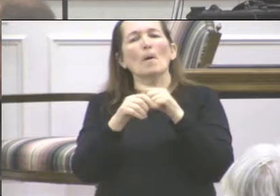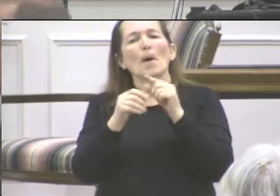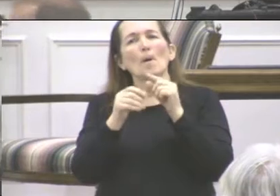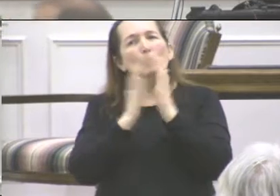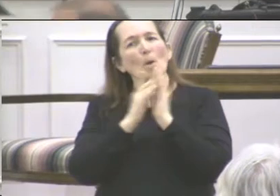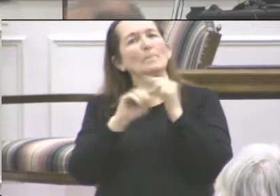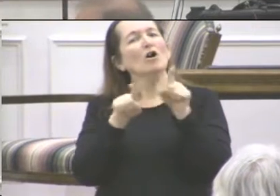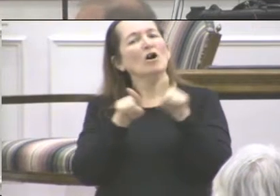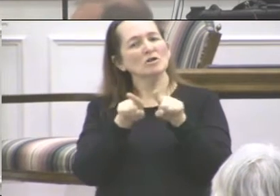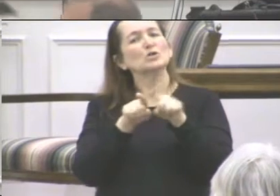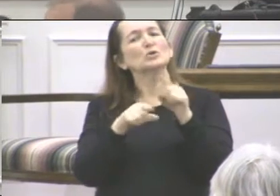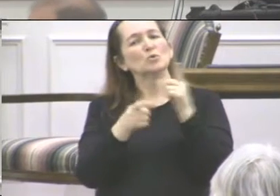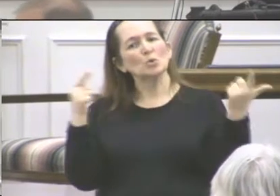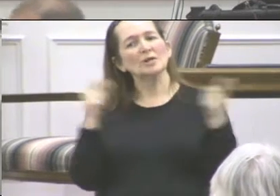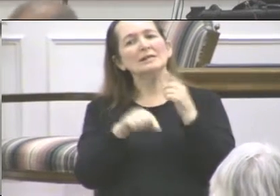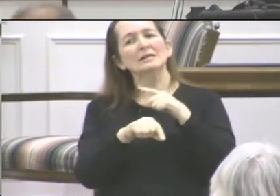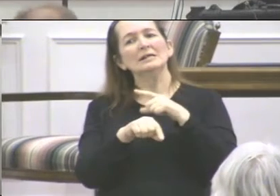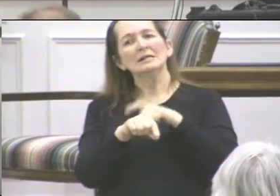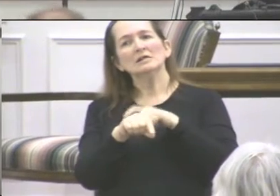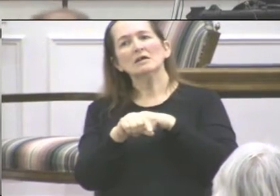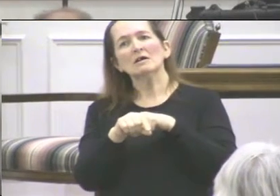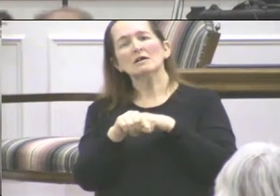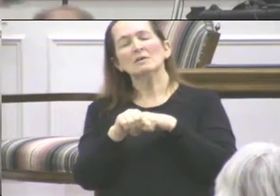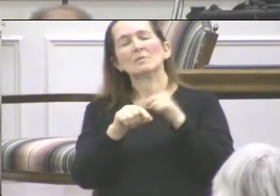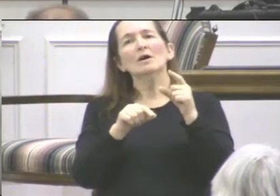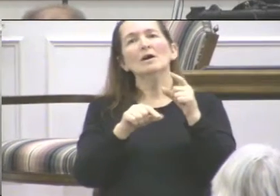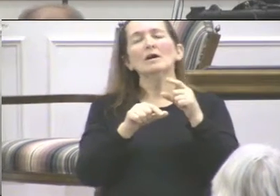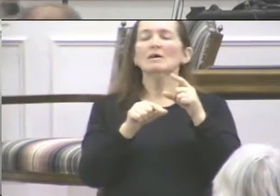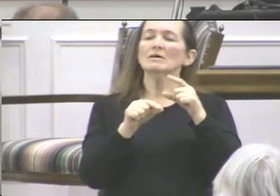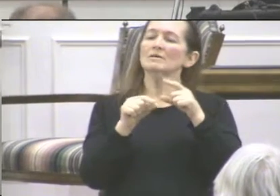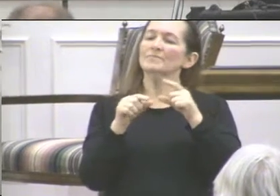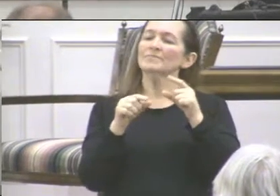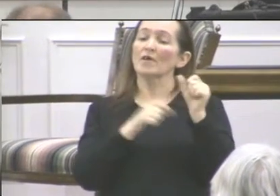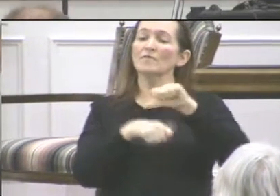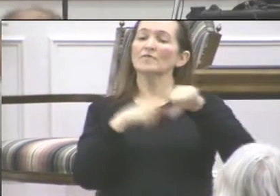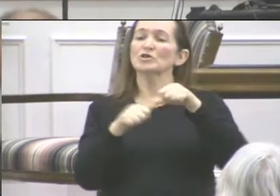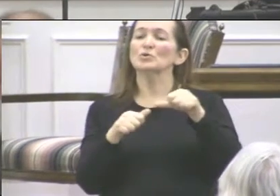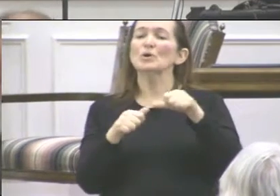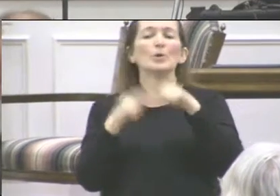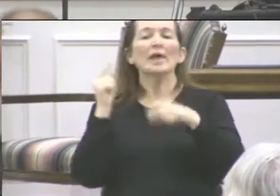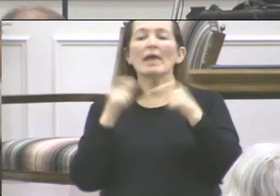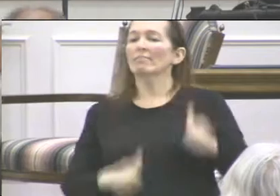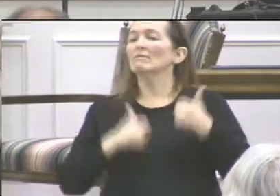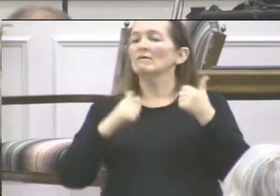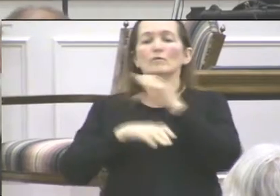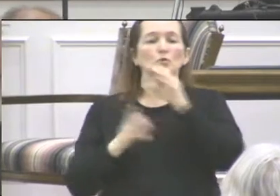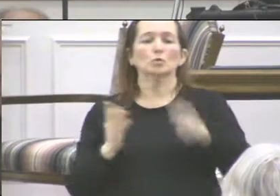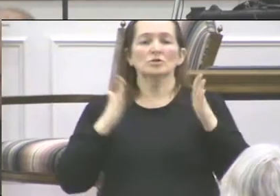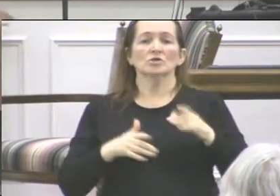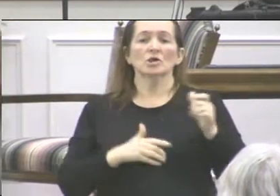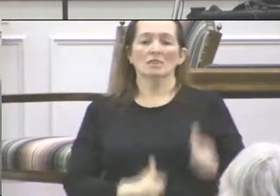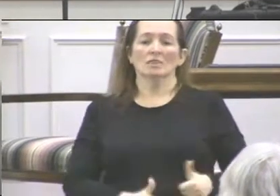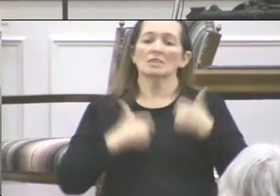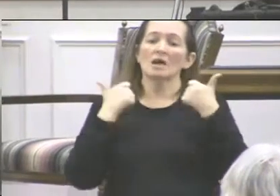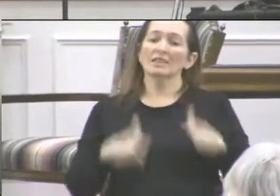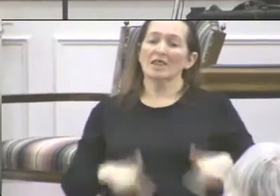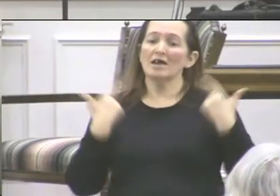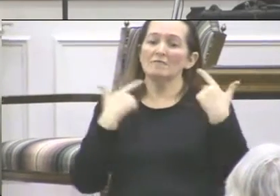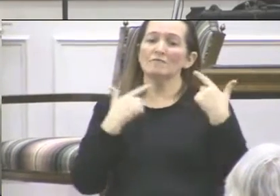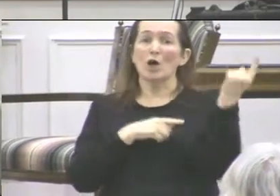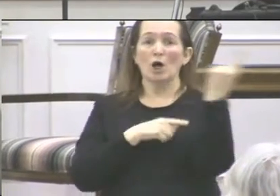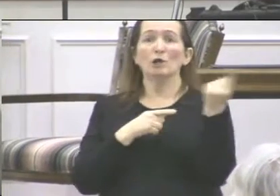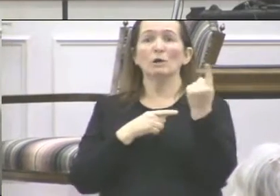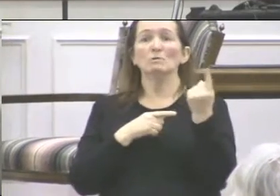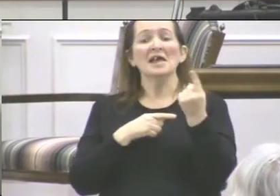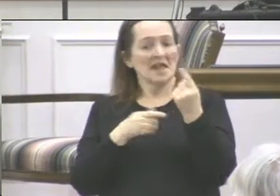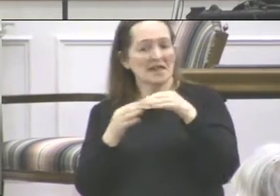Just understand that you can't live this Christian life alone. And the cottage prayer meetings is just an opportunity for you to get to know a few people, maybe that you